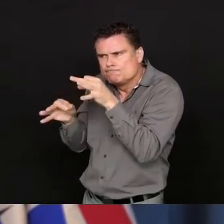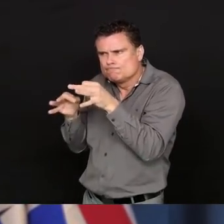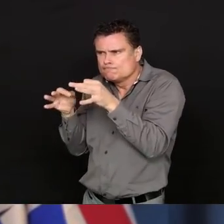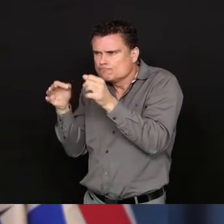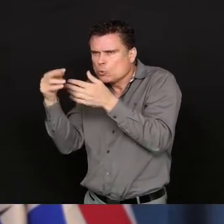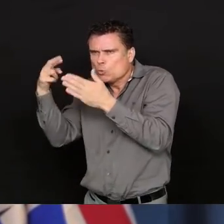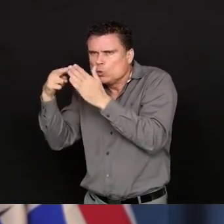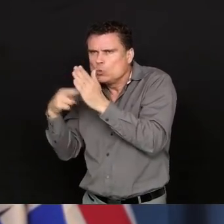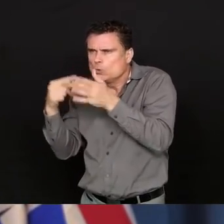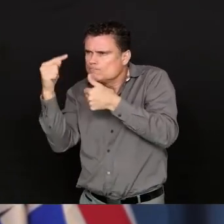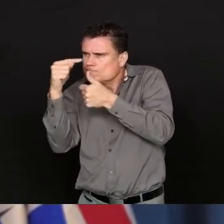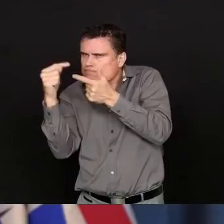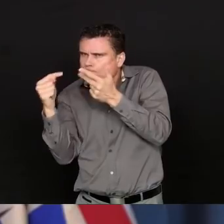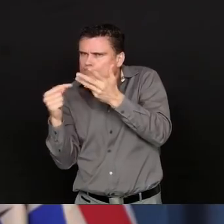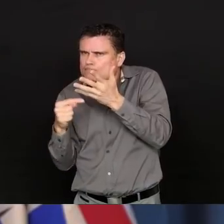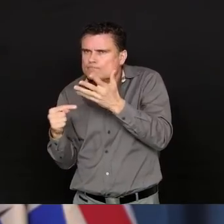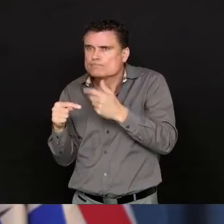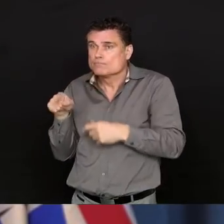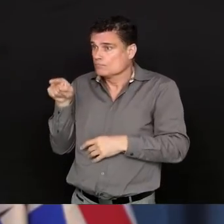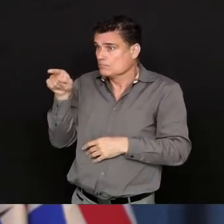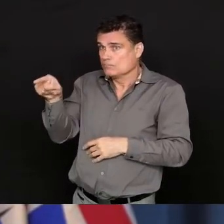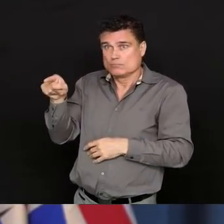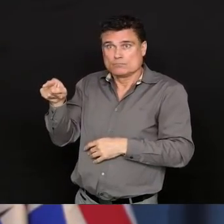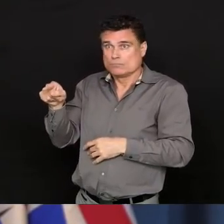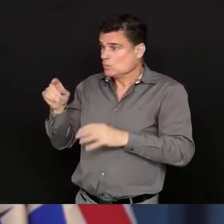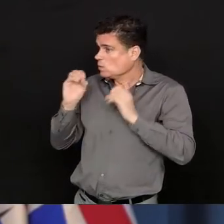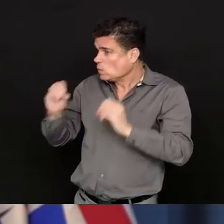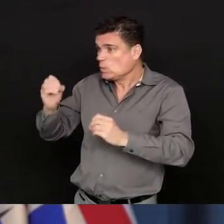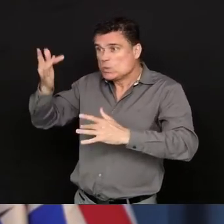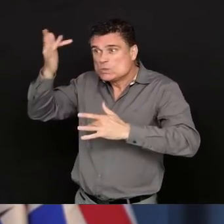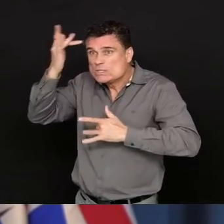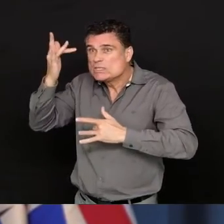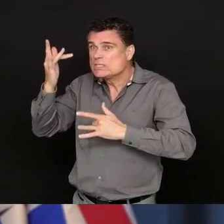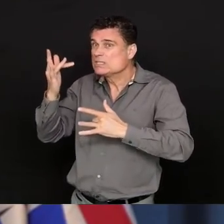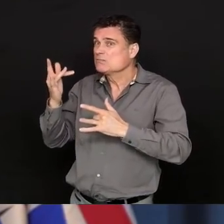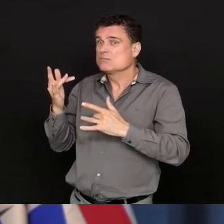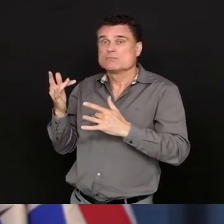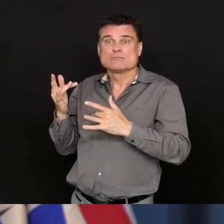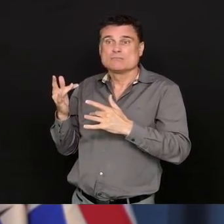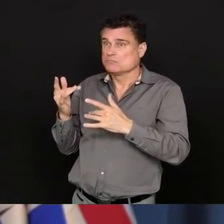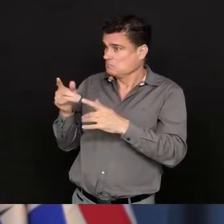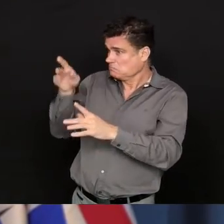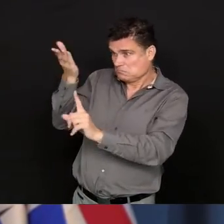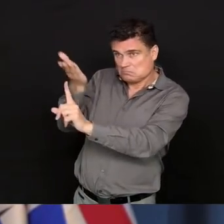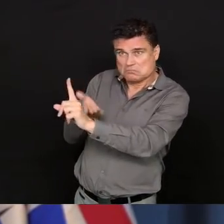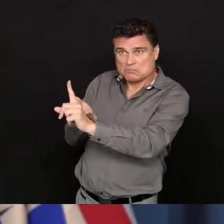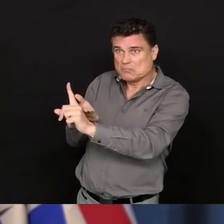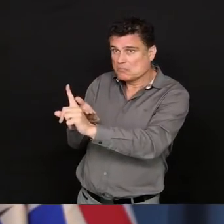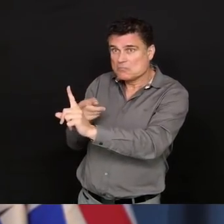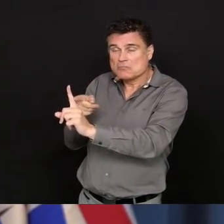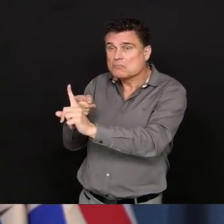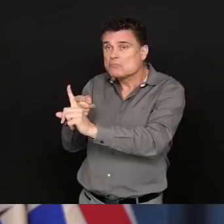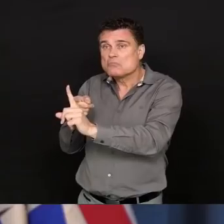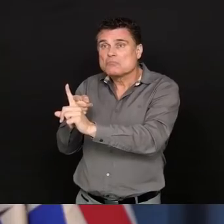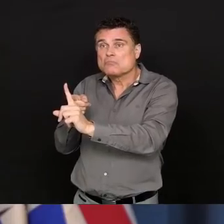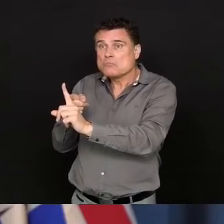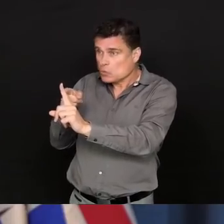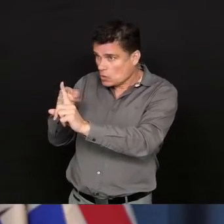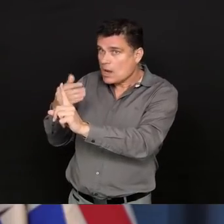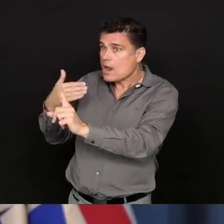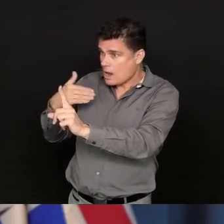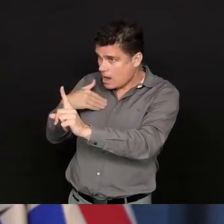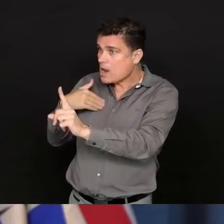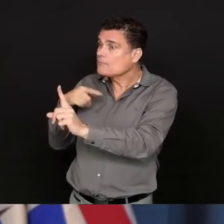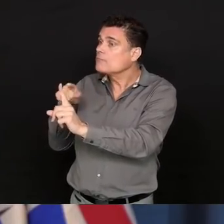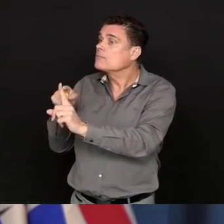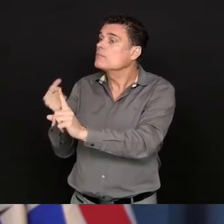had an adequate place where they could self-isolate and quarantine at home were allowed to return to British Columbia, and